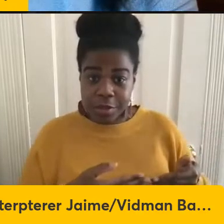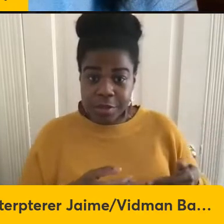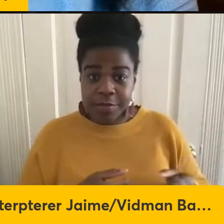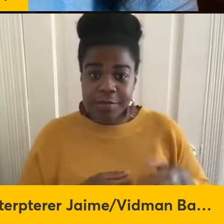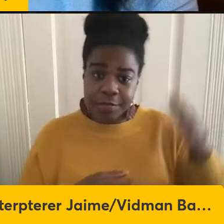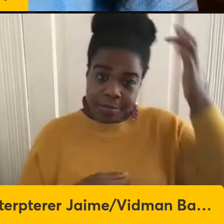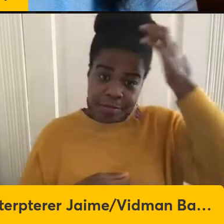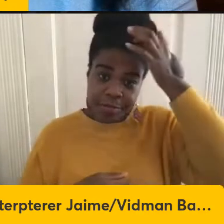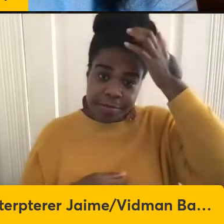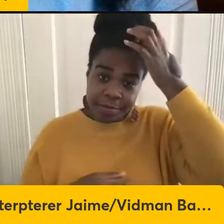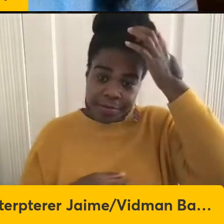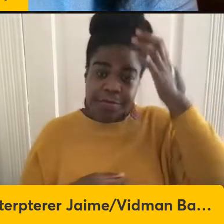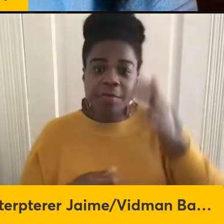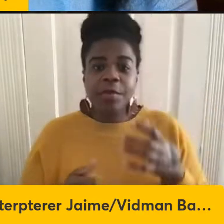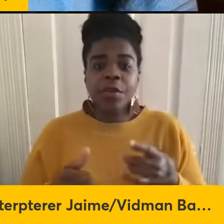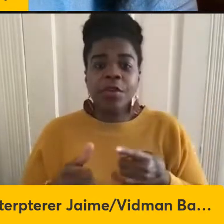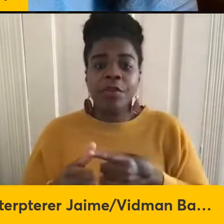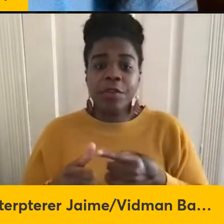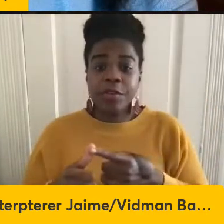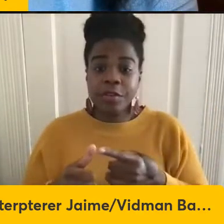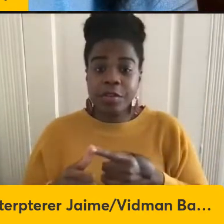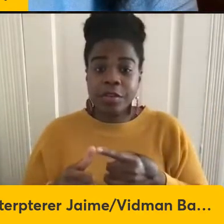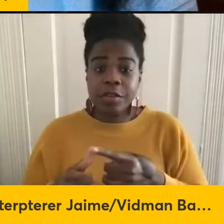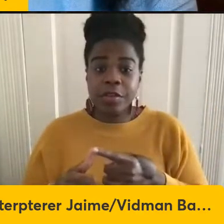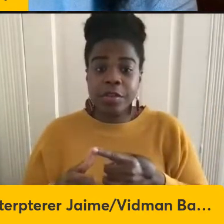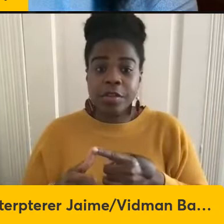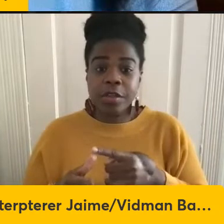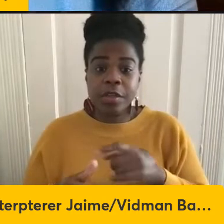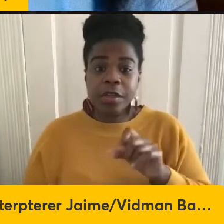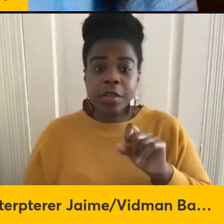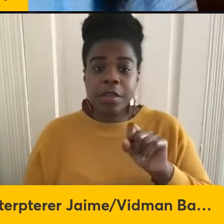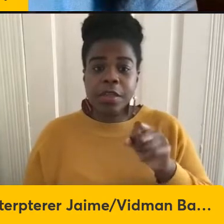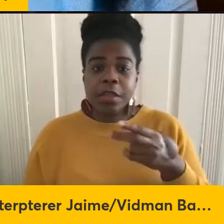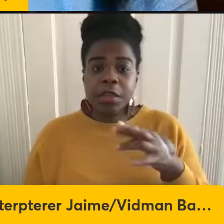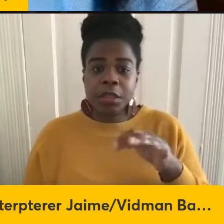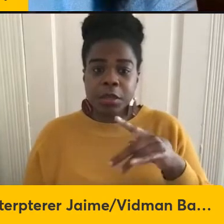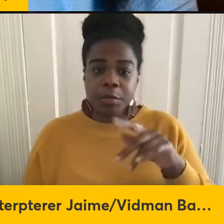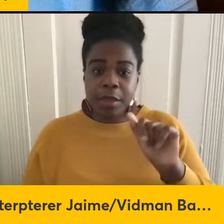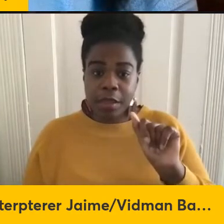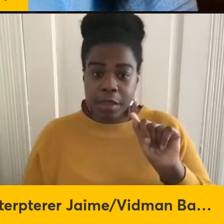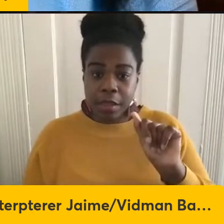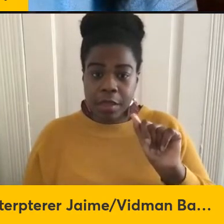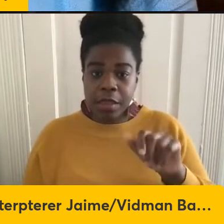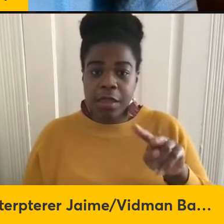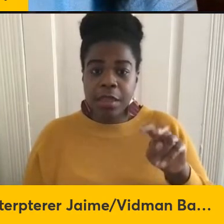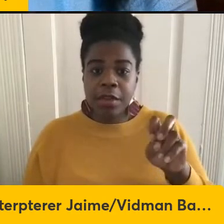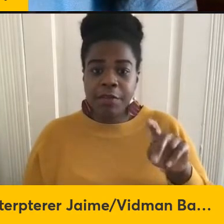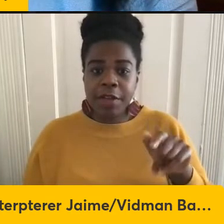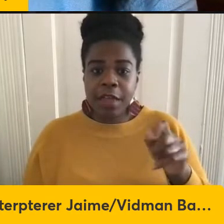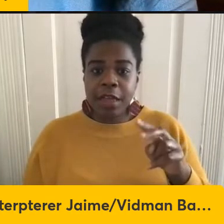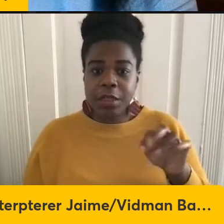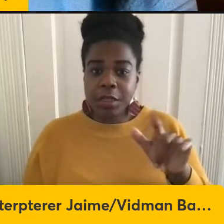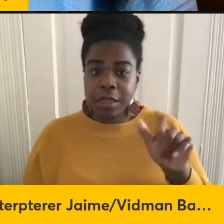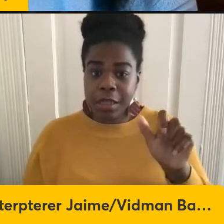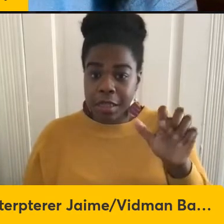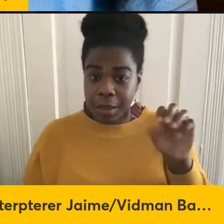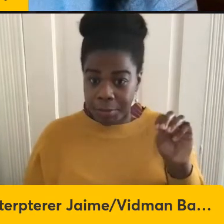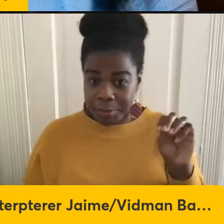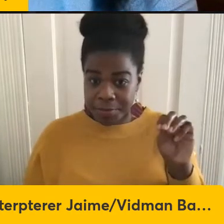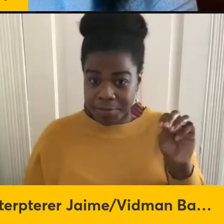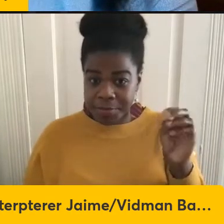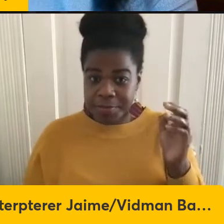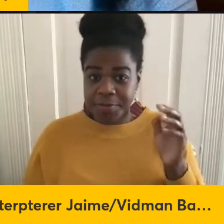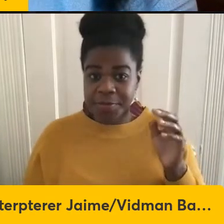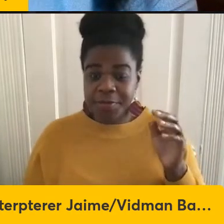So first, we have Dr. Shilpa Venkatachalam. She is